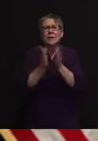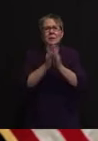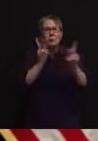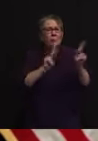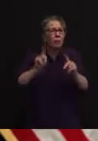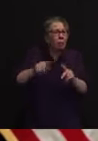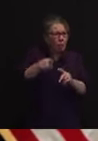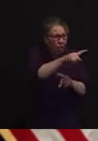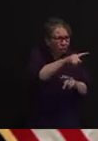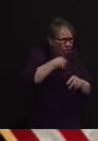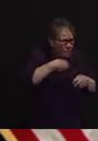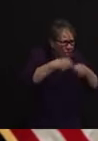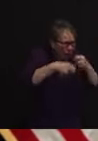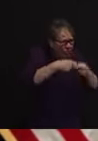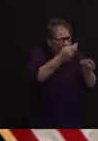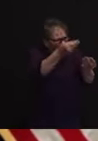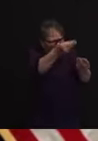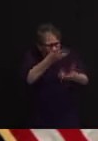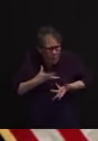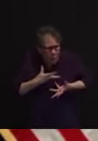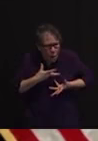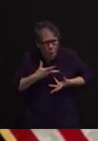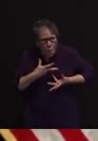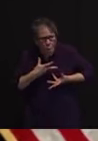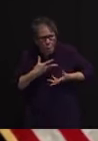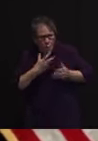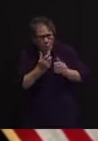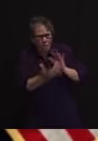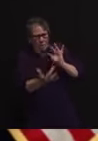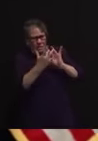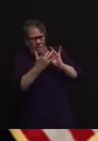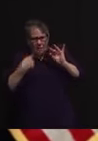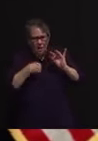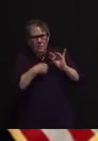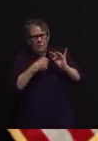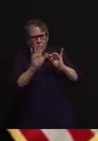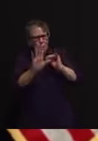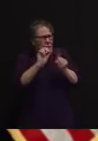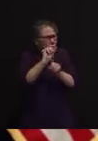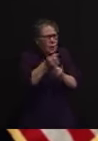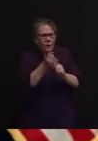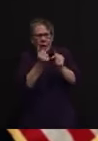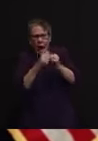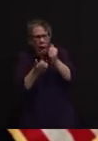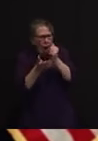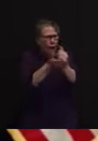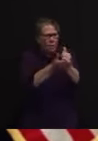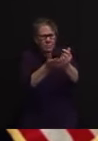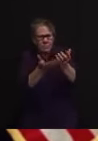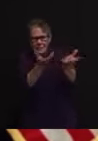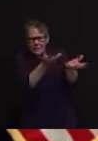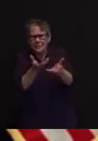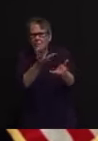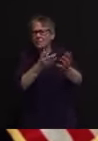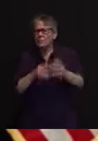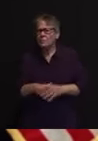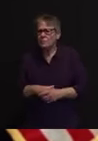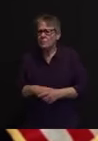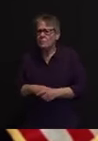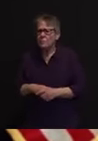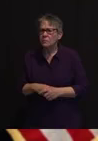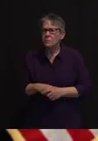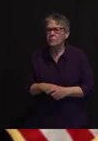Actually, Paramel, now that you're on stage, it seems to me a non-lawyer, non-binding observation, using